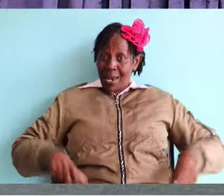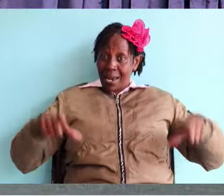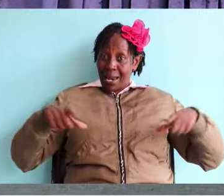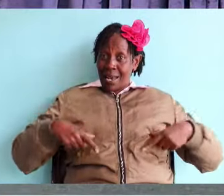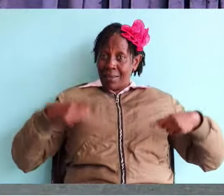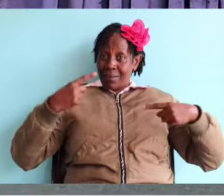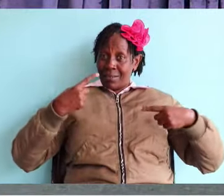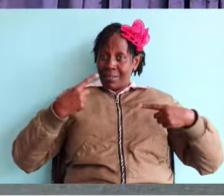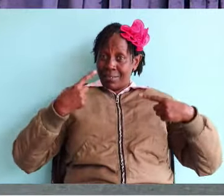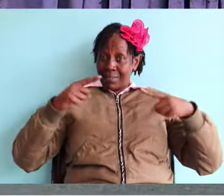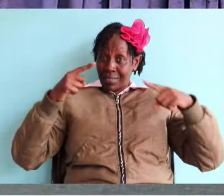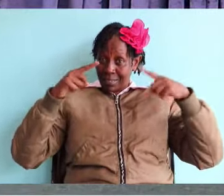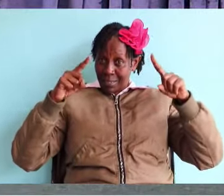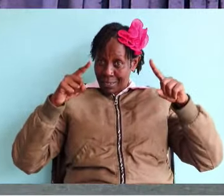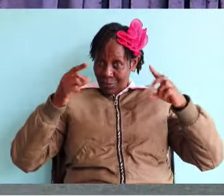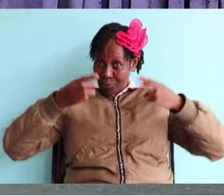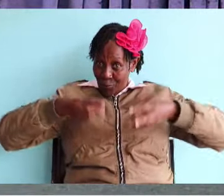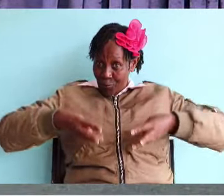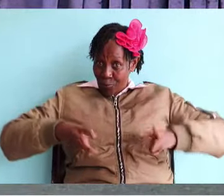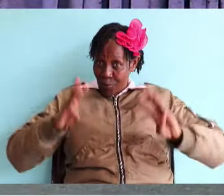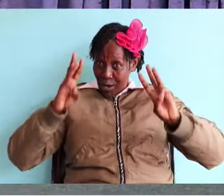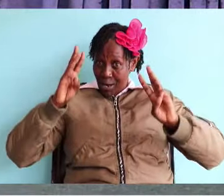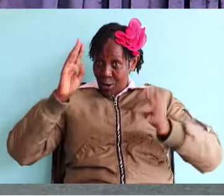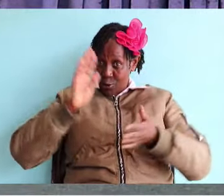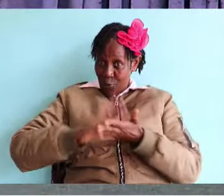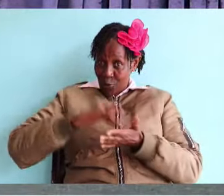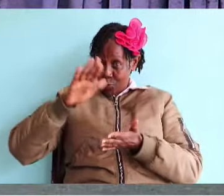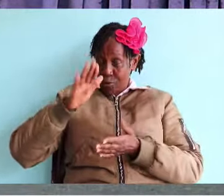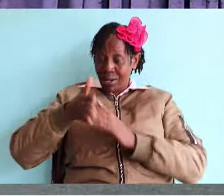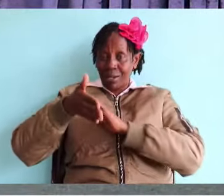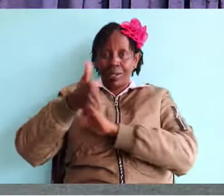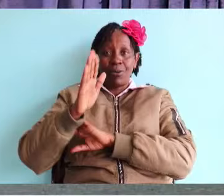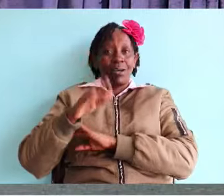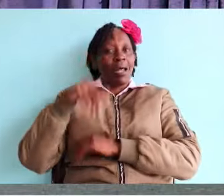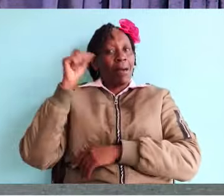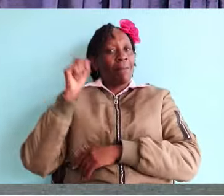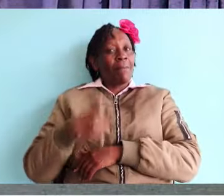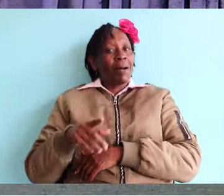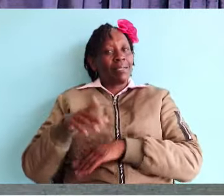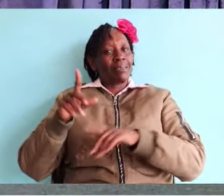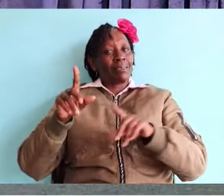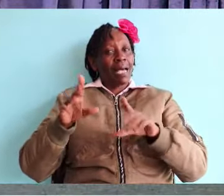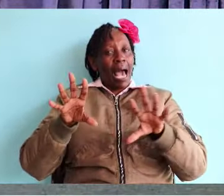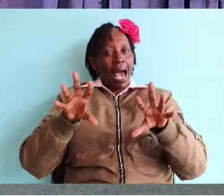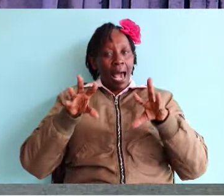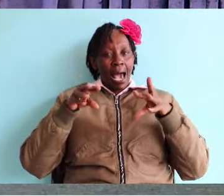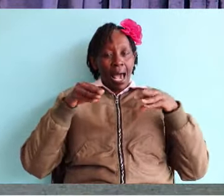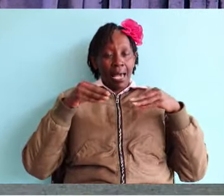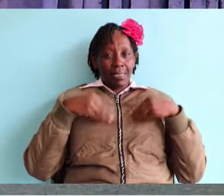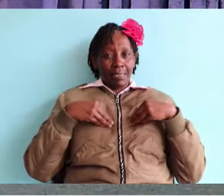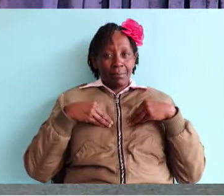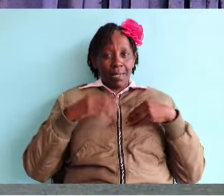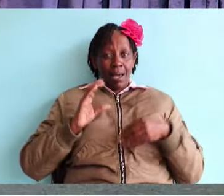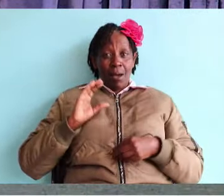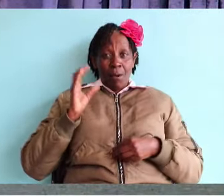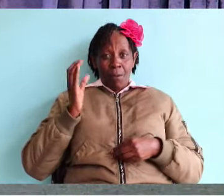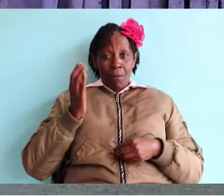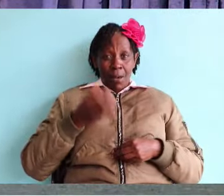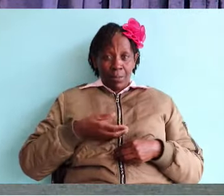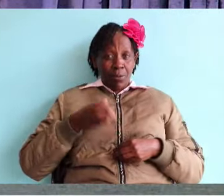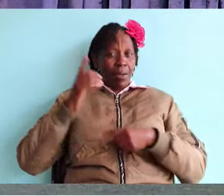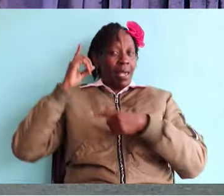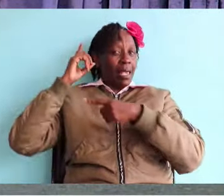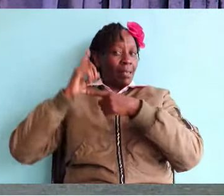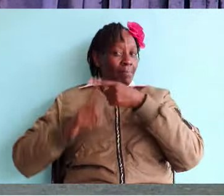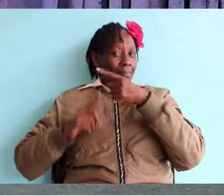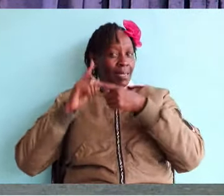way and yet glorifying God, we have to allow ourselves to also experience